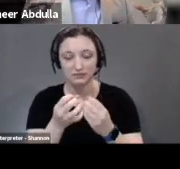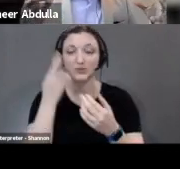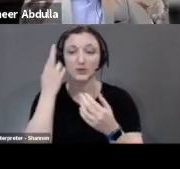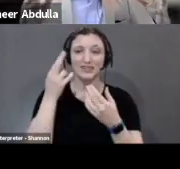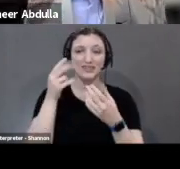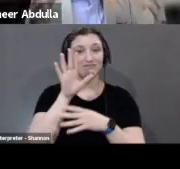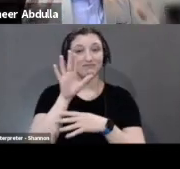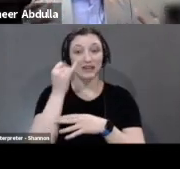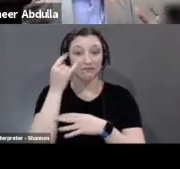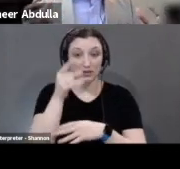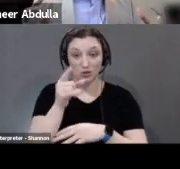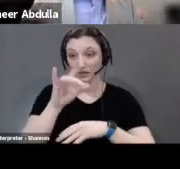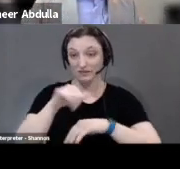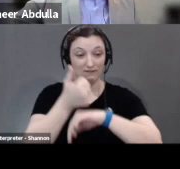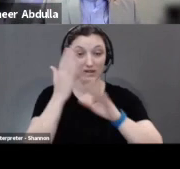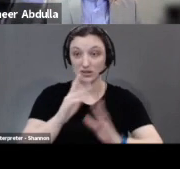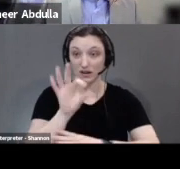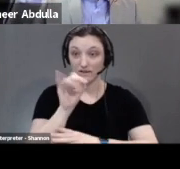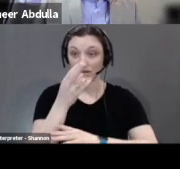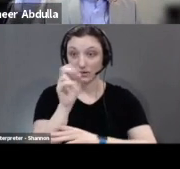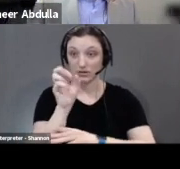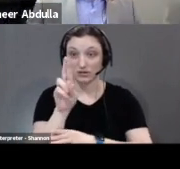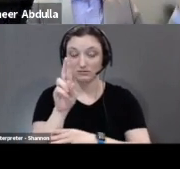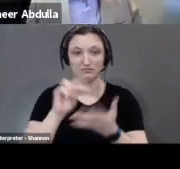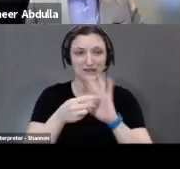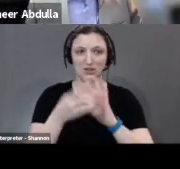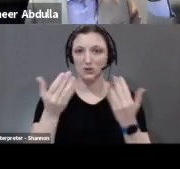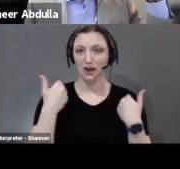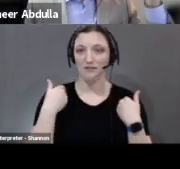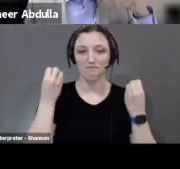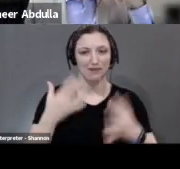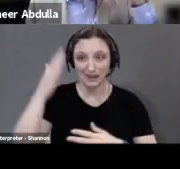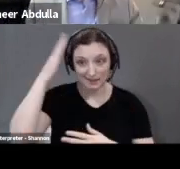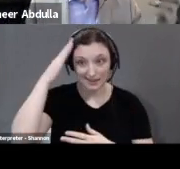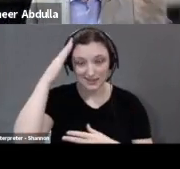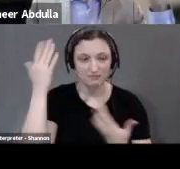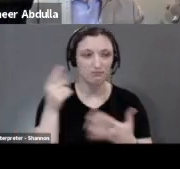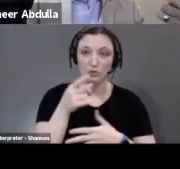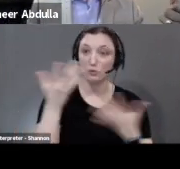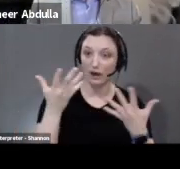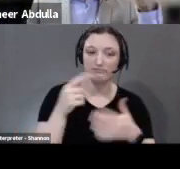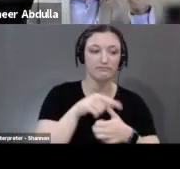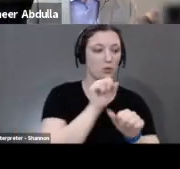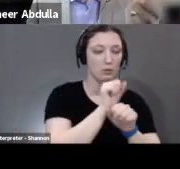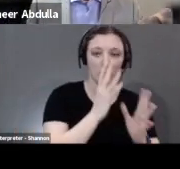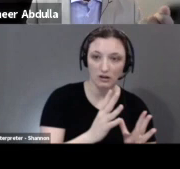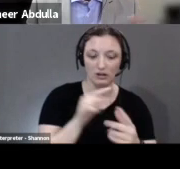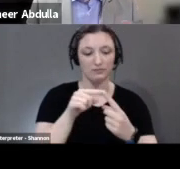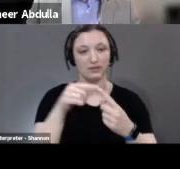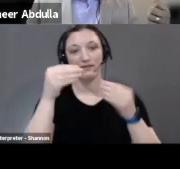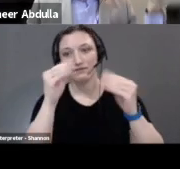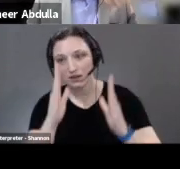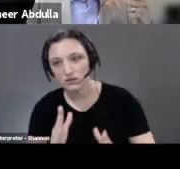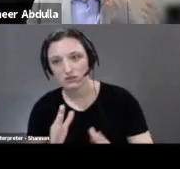wear multiple hats. You have an employee hat. You have a vendor hat because you are selling your time and services to the